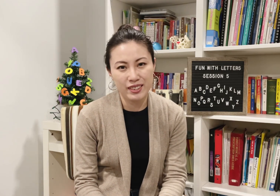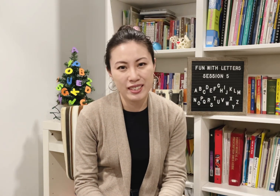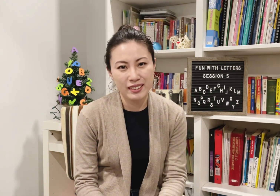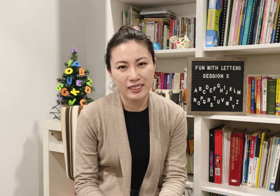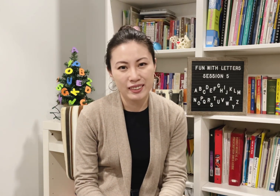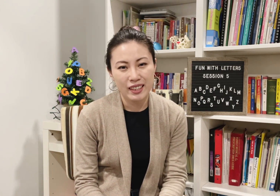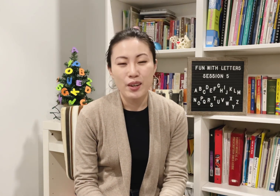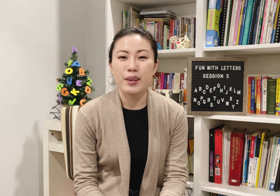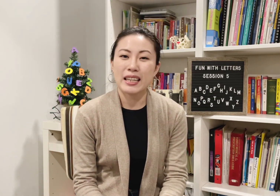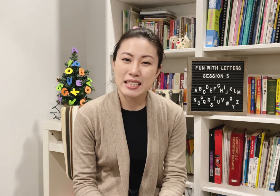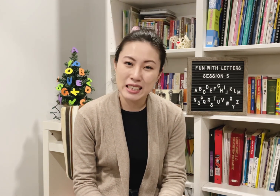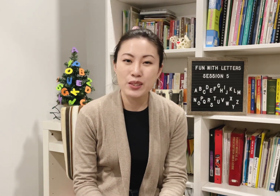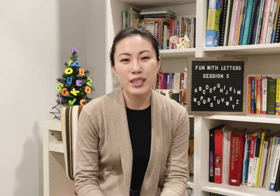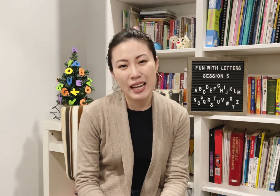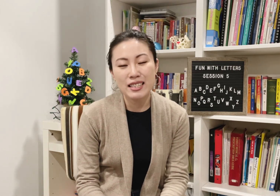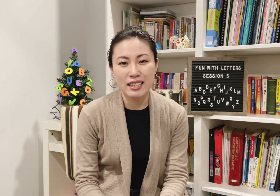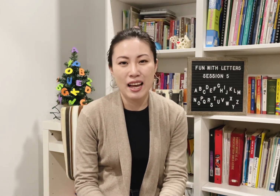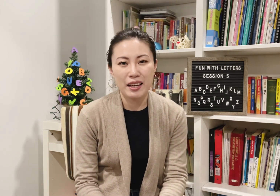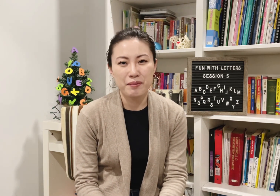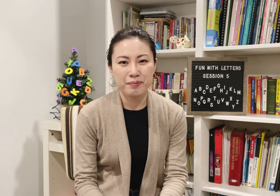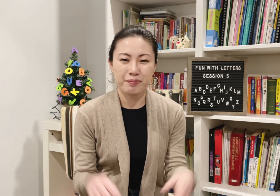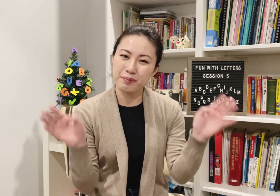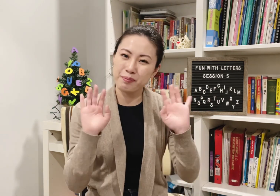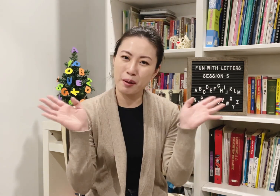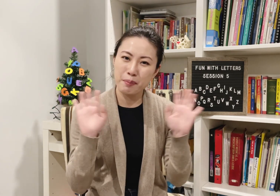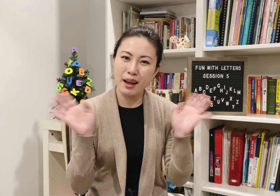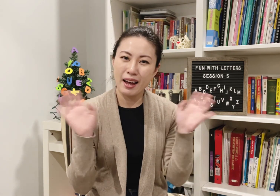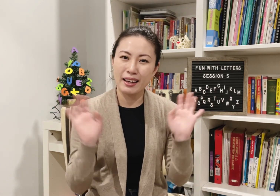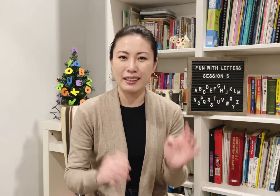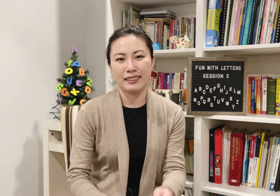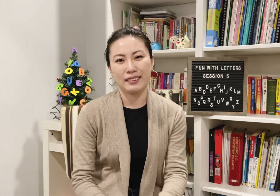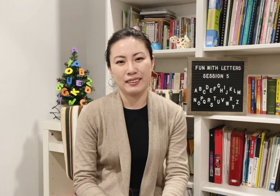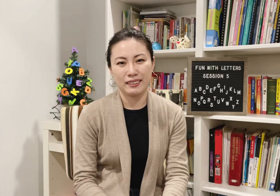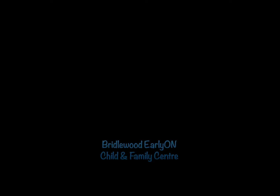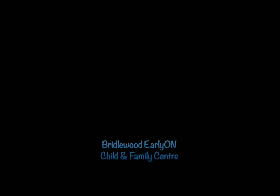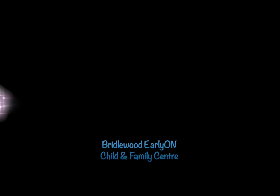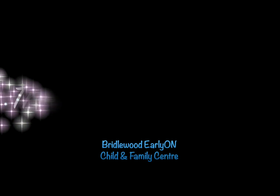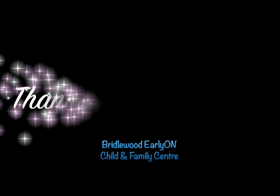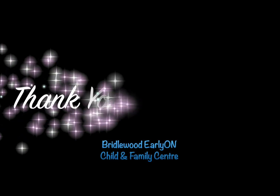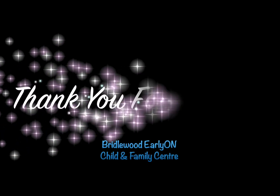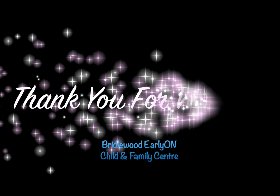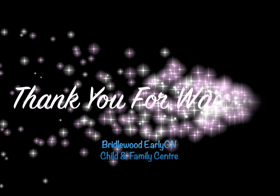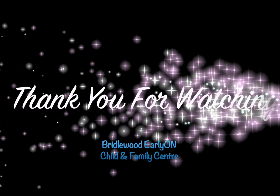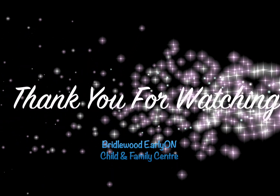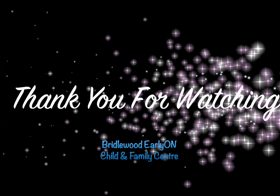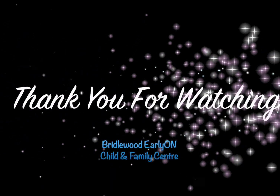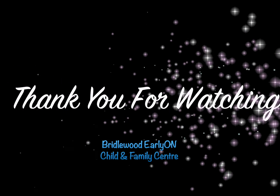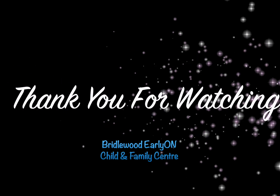letters. We're gonna see you next time. Bye-bye.